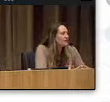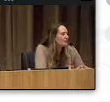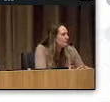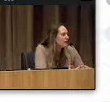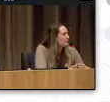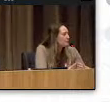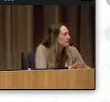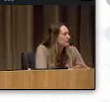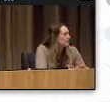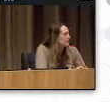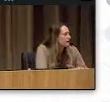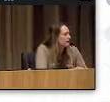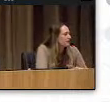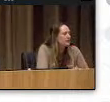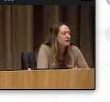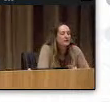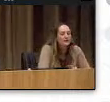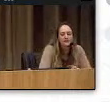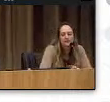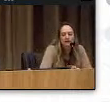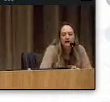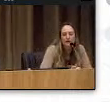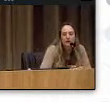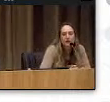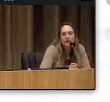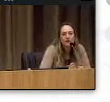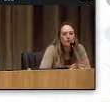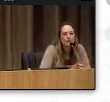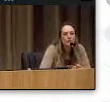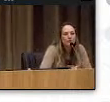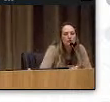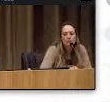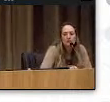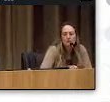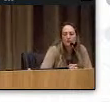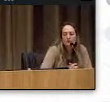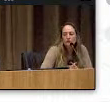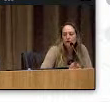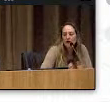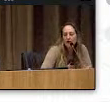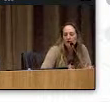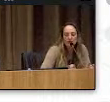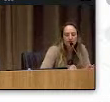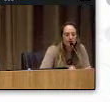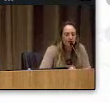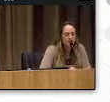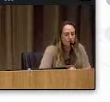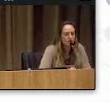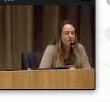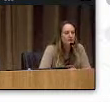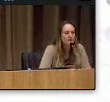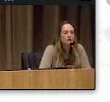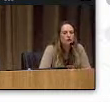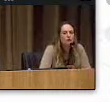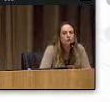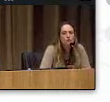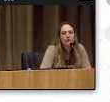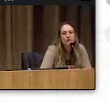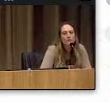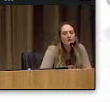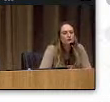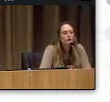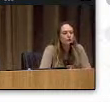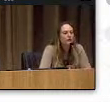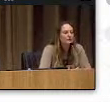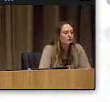of treatment, and we didn't understand that would be necessary. And then we started to make the structure, and